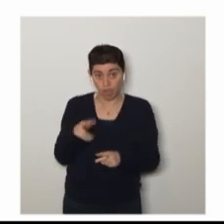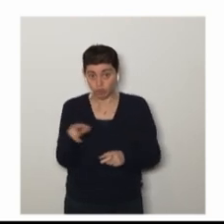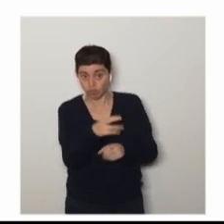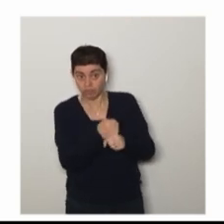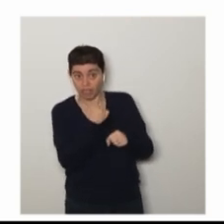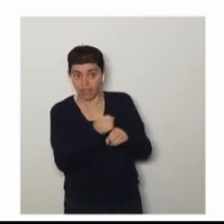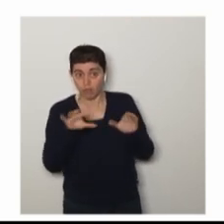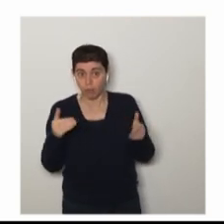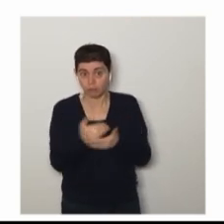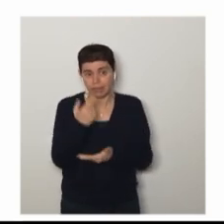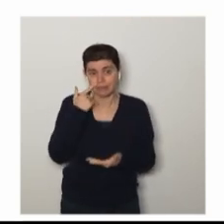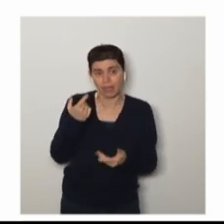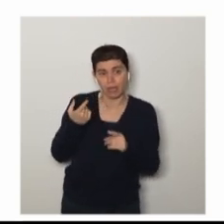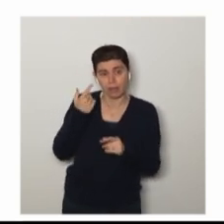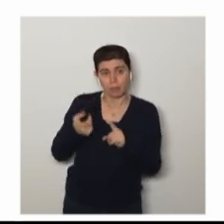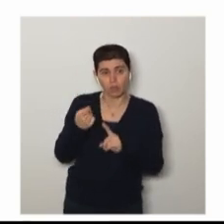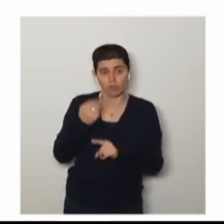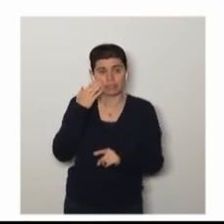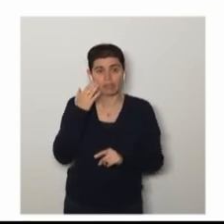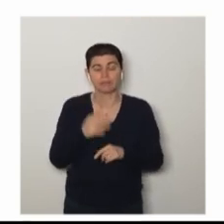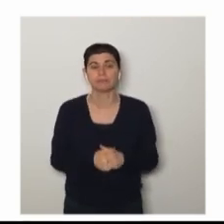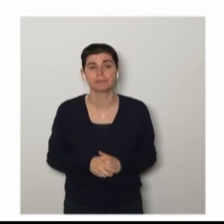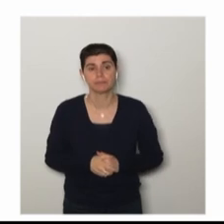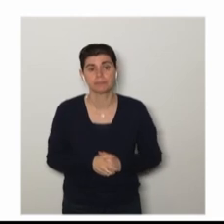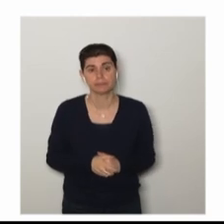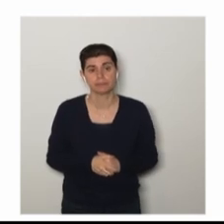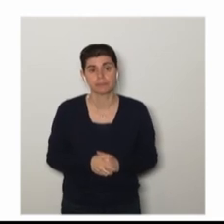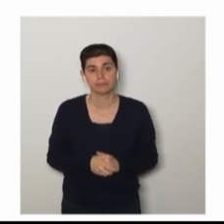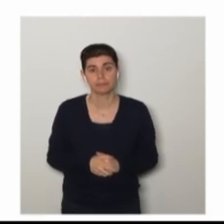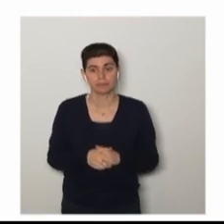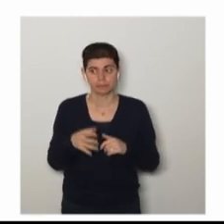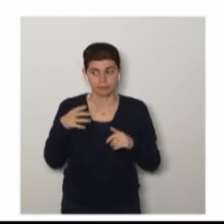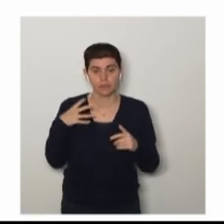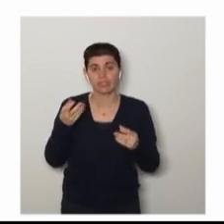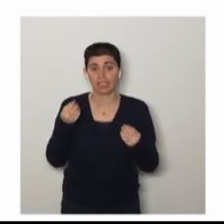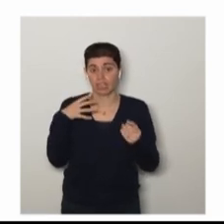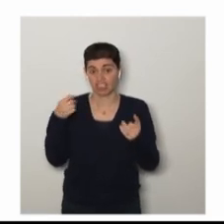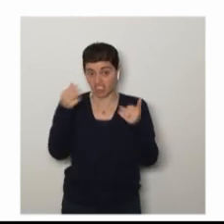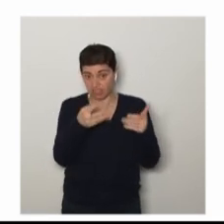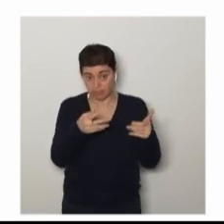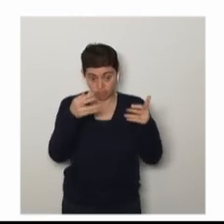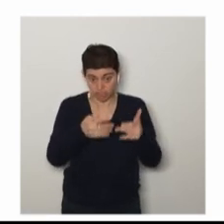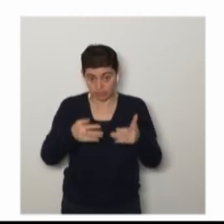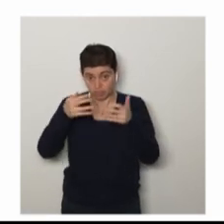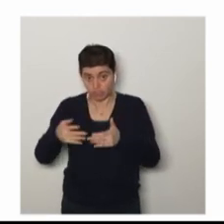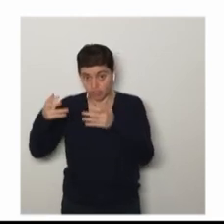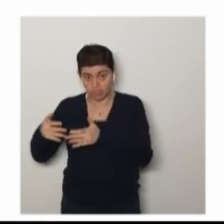So it's also very much about numbers, and that has also been addressed this morning